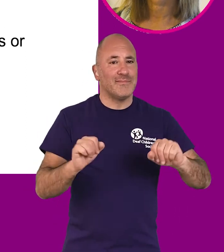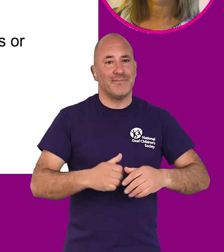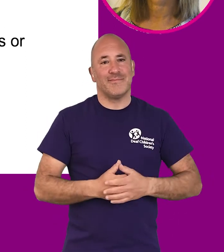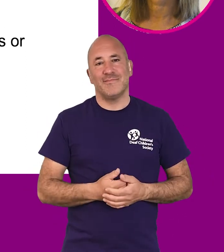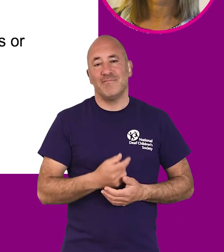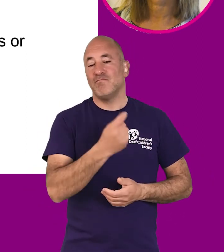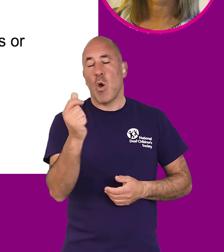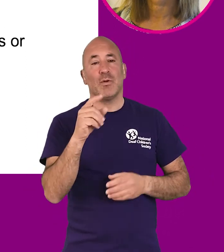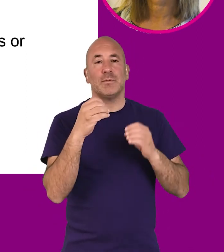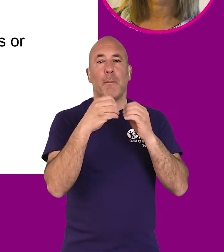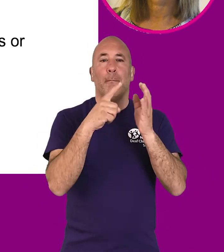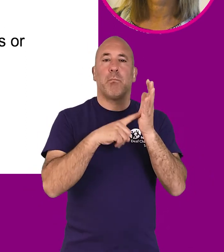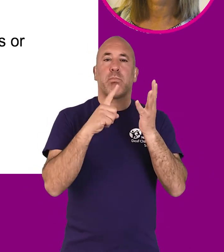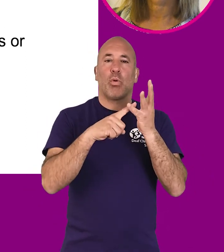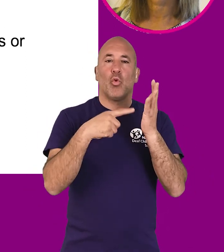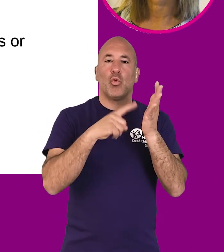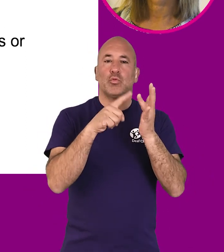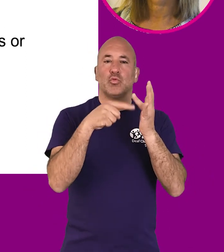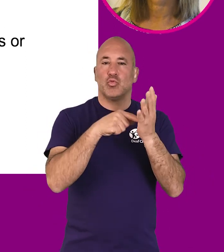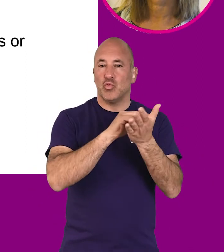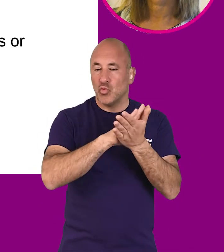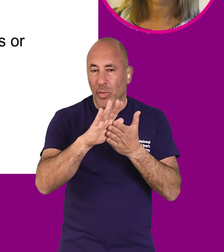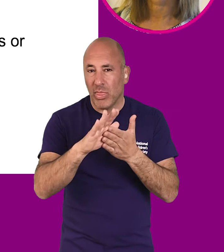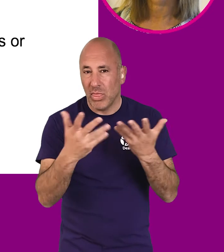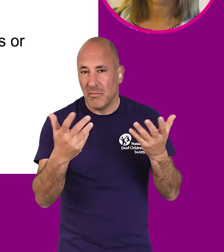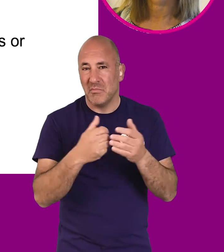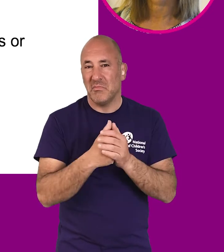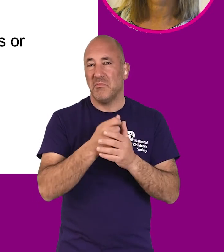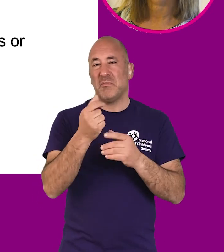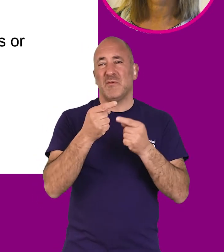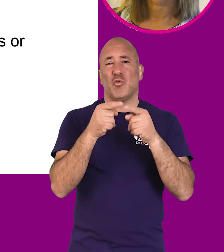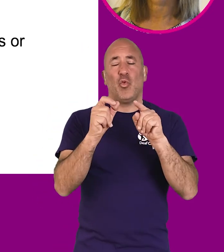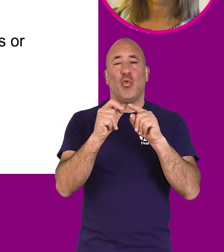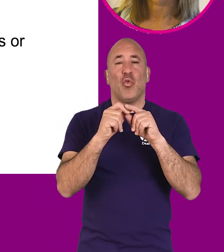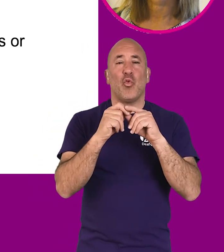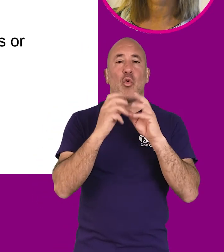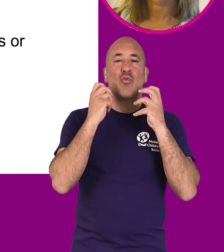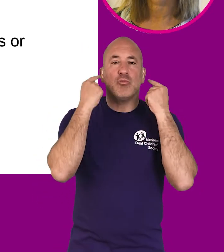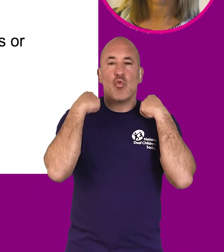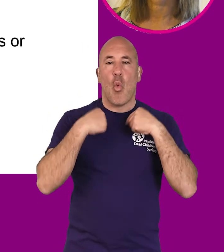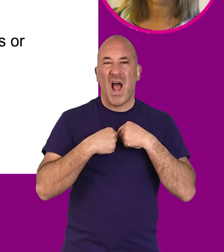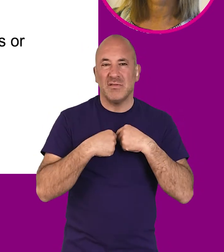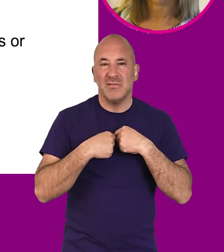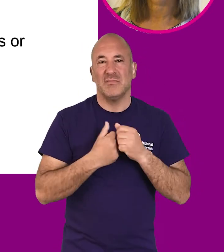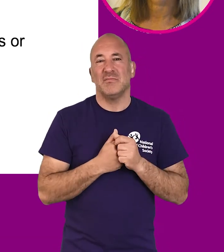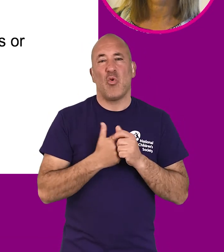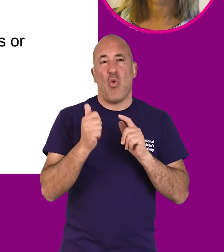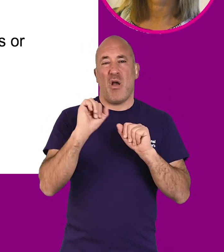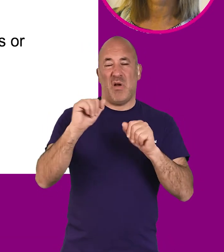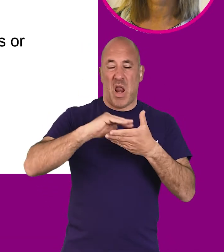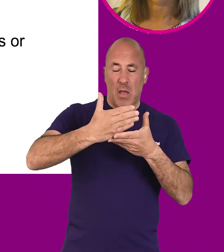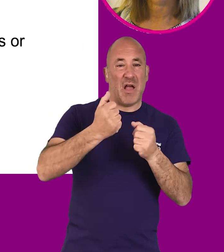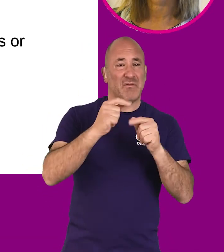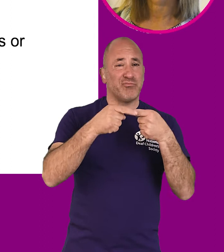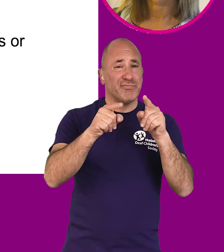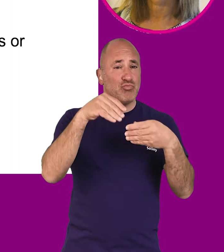good opportunity to try different things. Some have Bluetooth, different radio aids, different